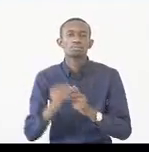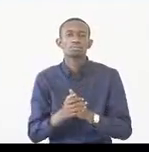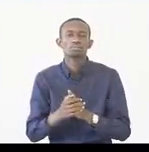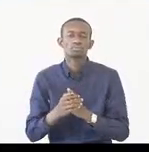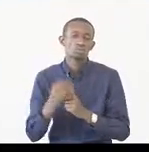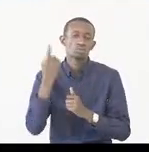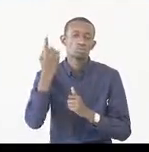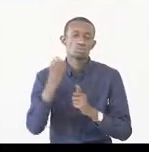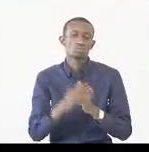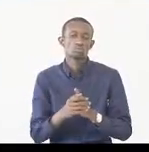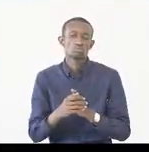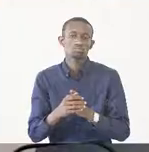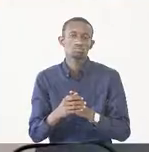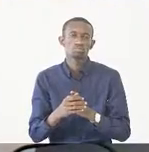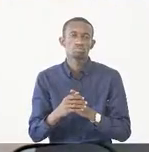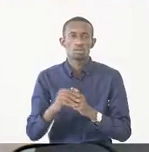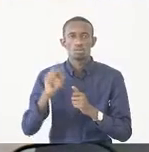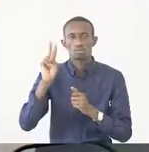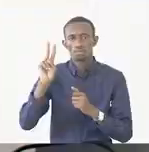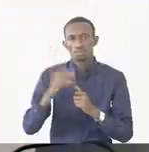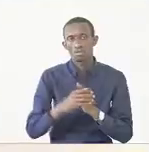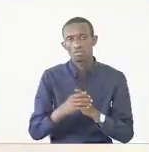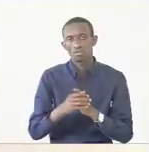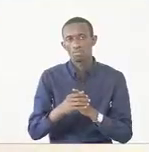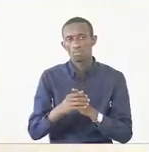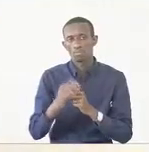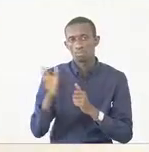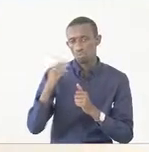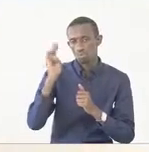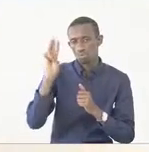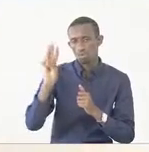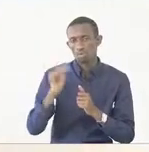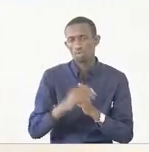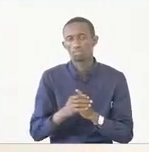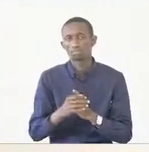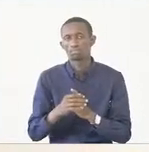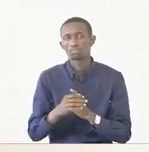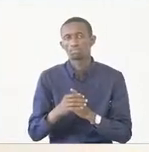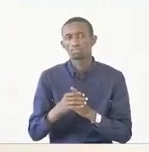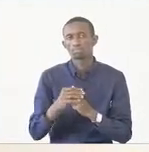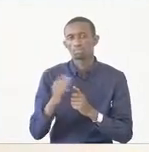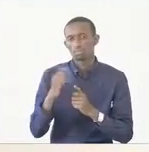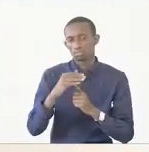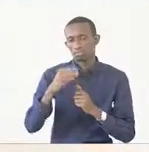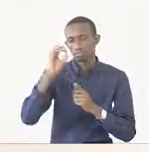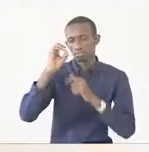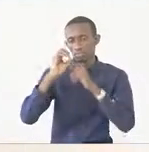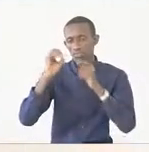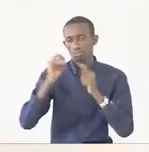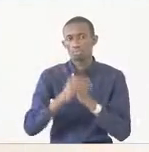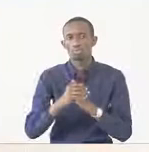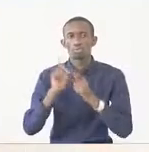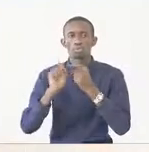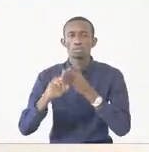m1 v1 cosine theta plus M2